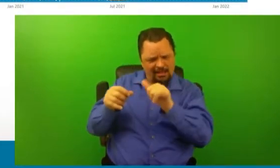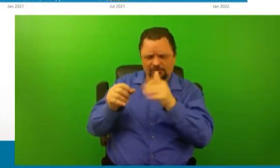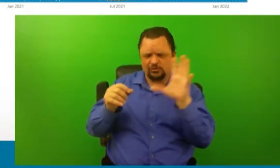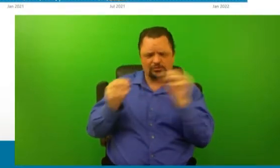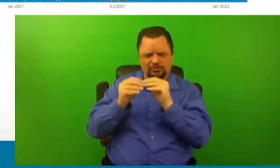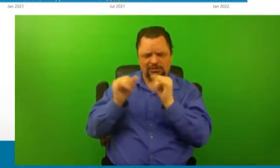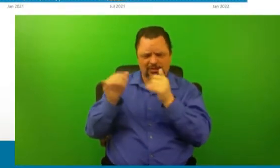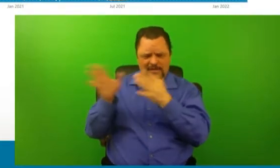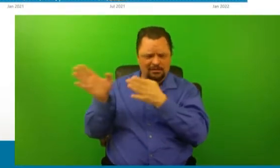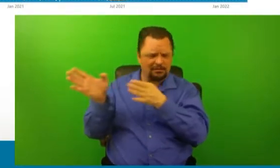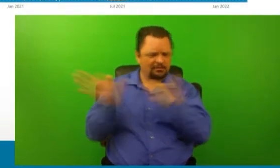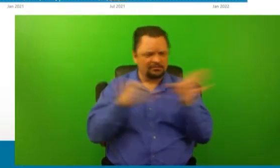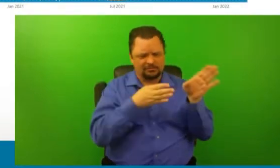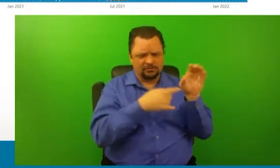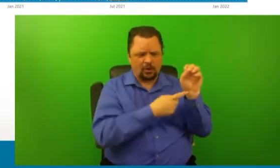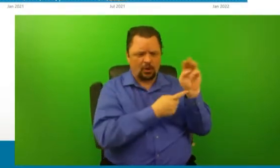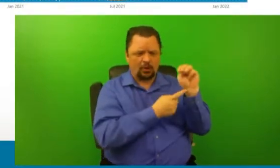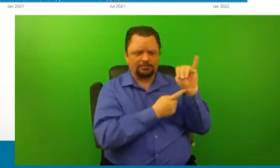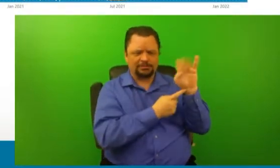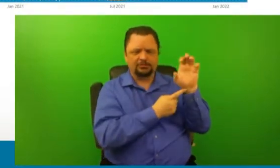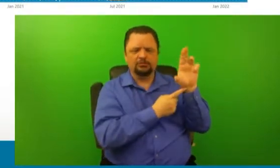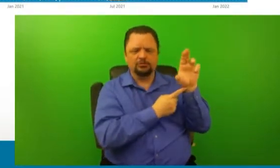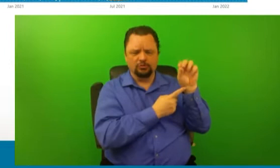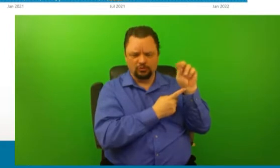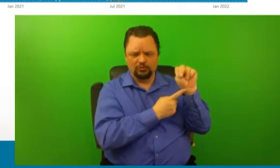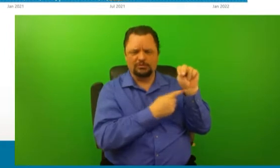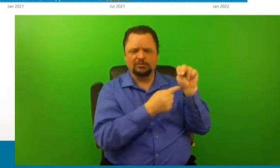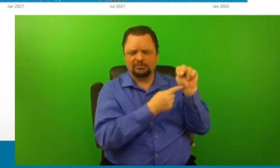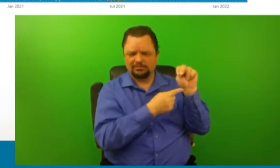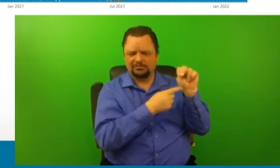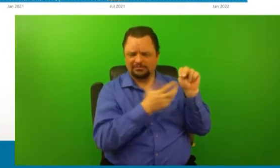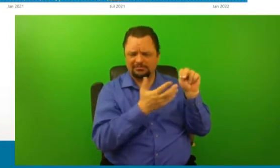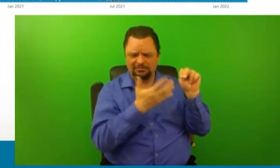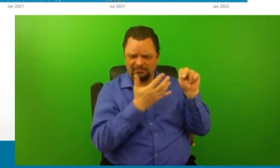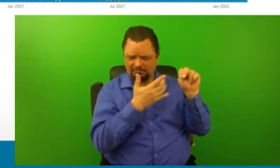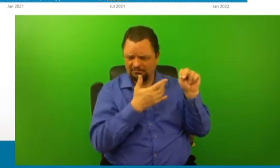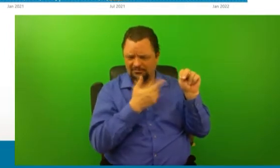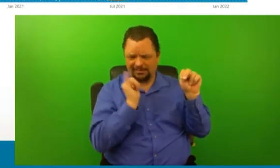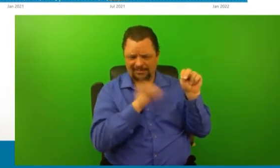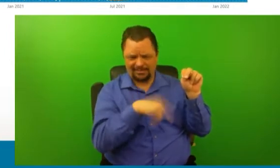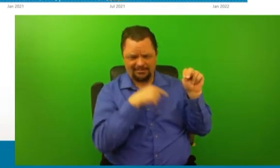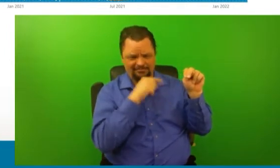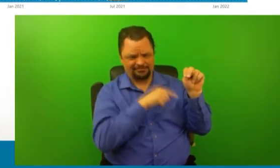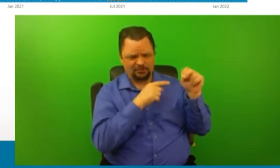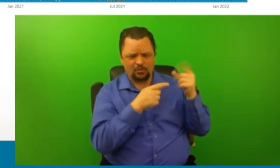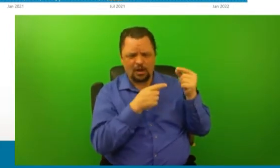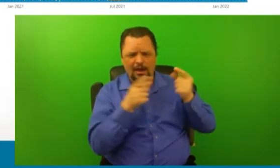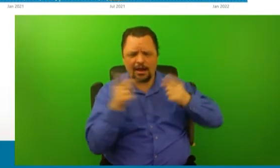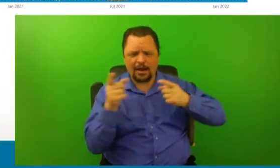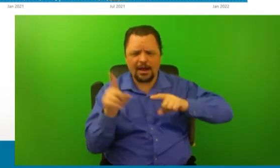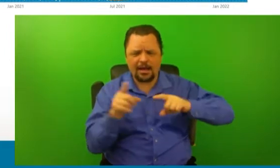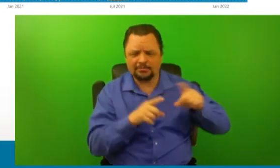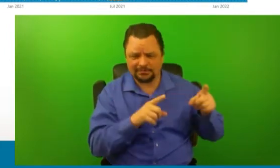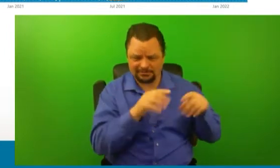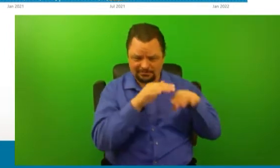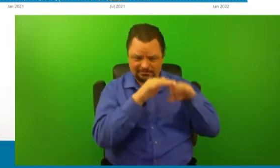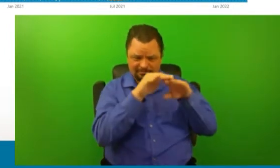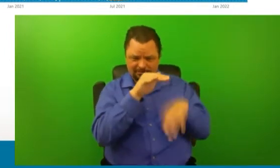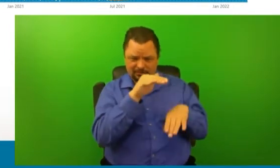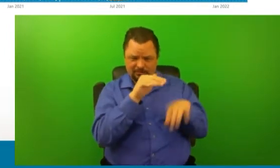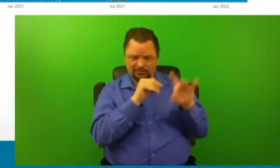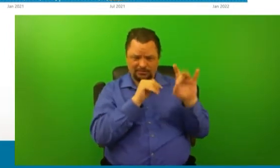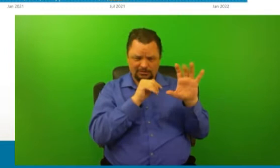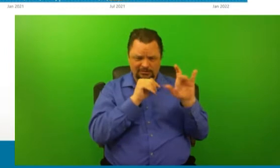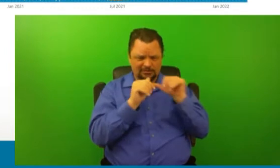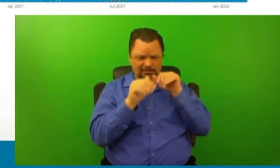or whatever we have going on isn't those numbers, because we're not below 100, we're not below 5%.